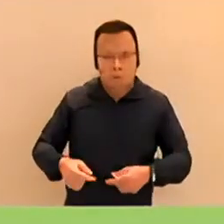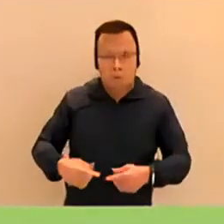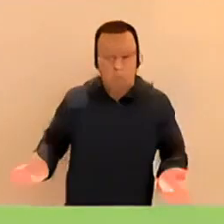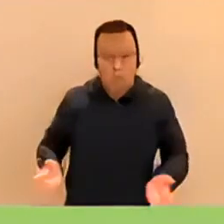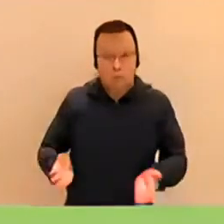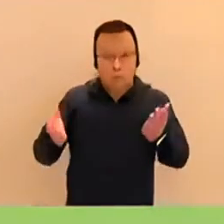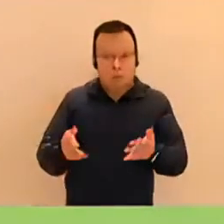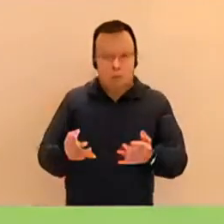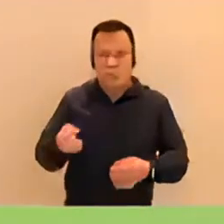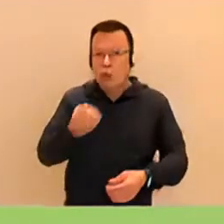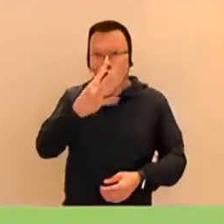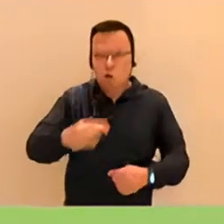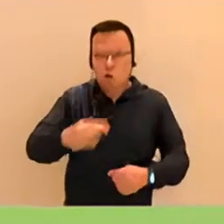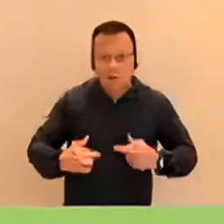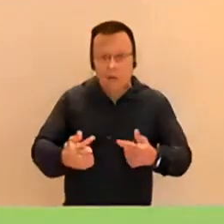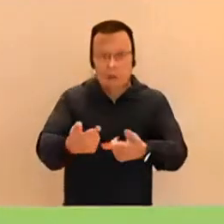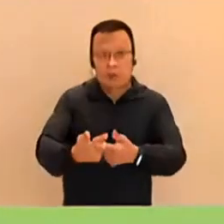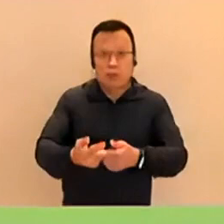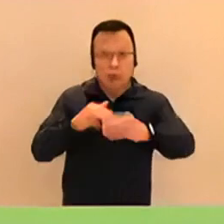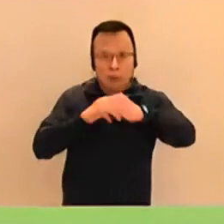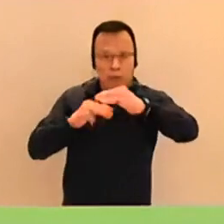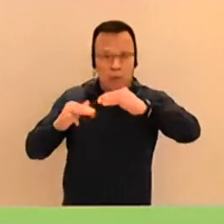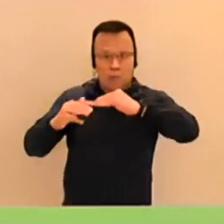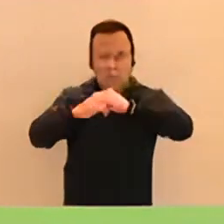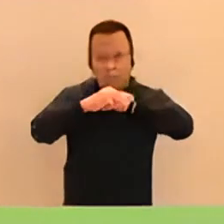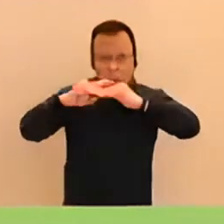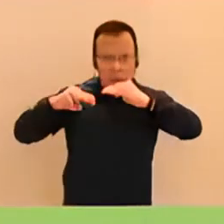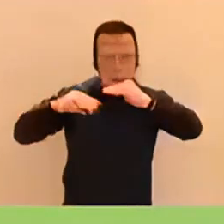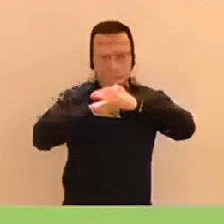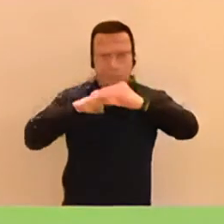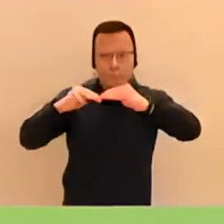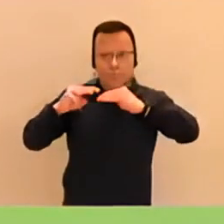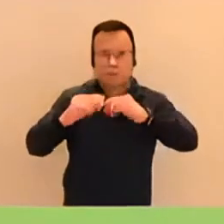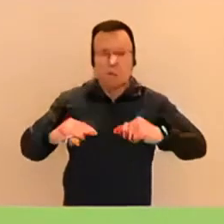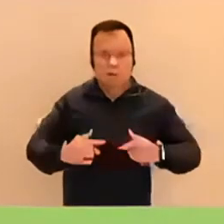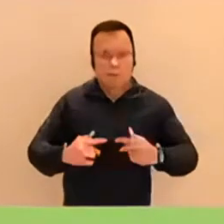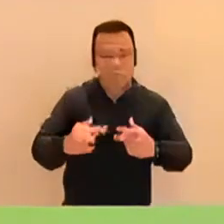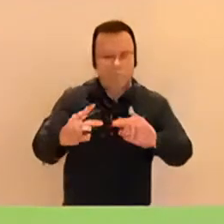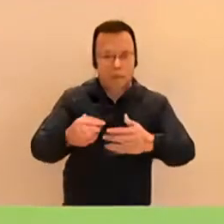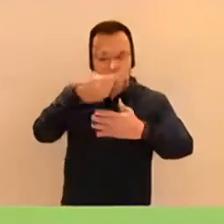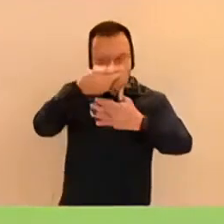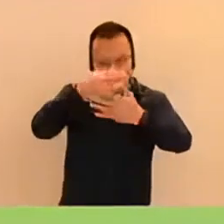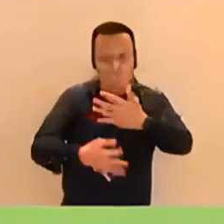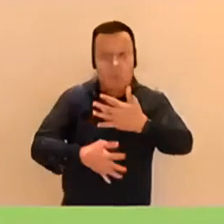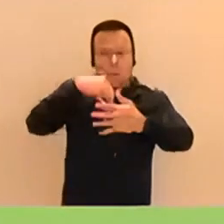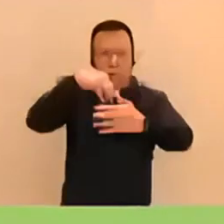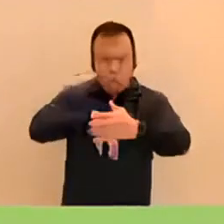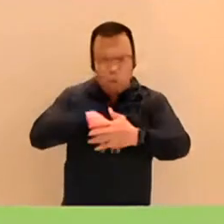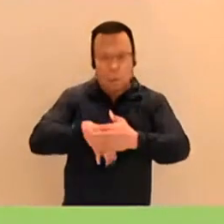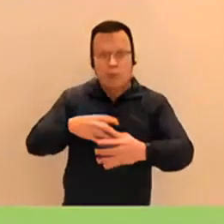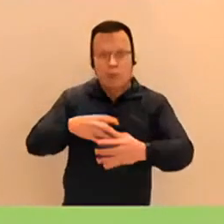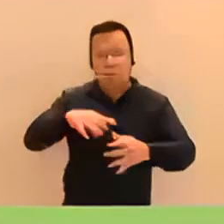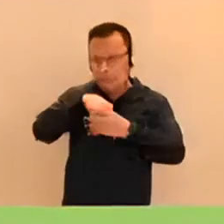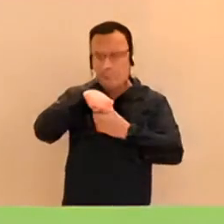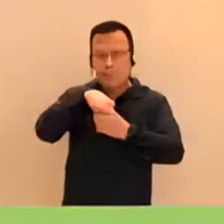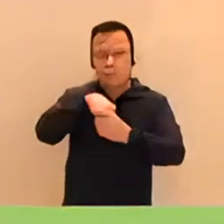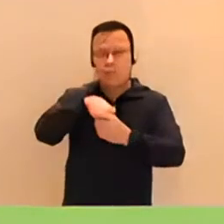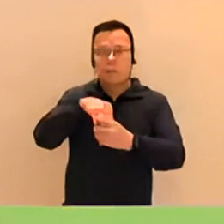Now, for the Chau artificial islands in the Harbour Metropolis, it involves the creations of artificial islands of